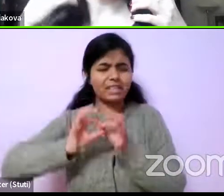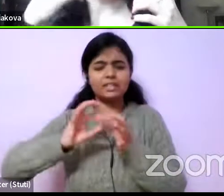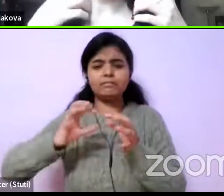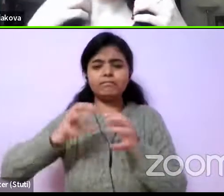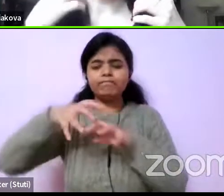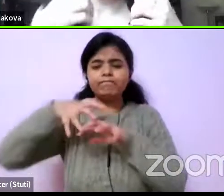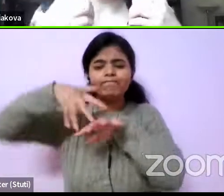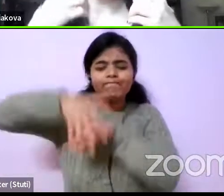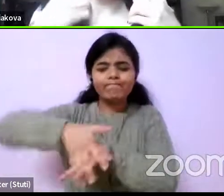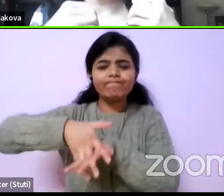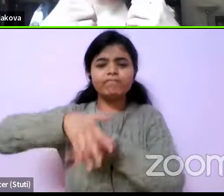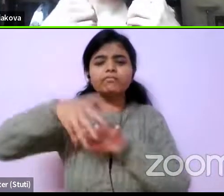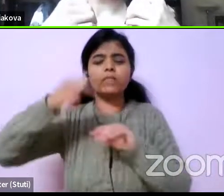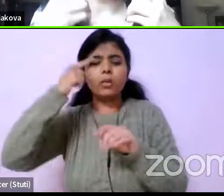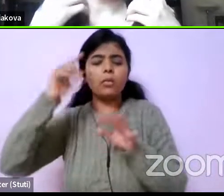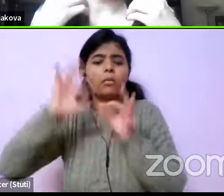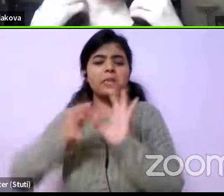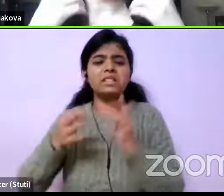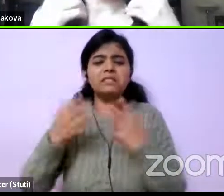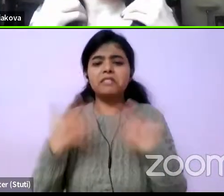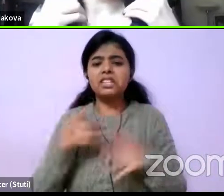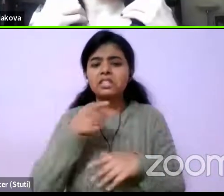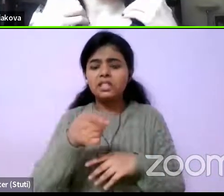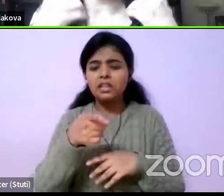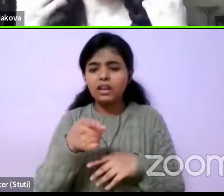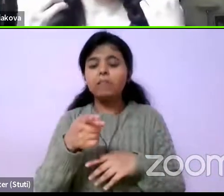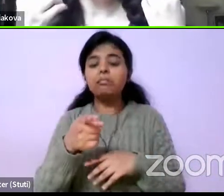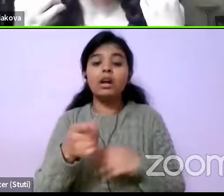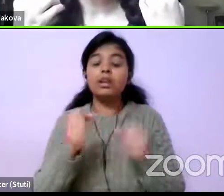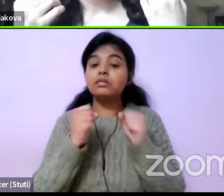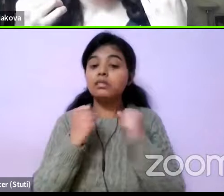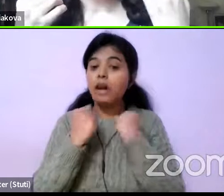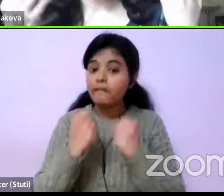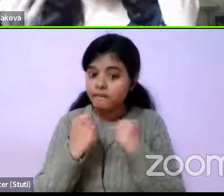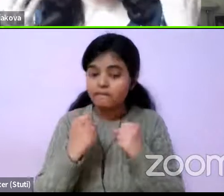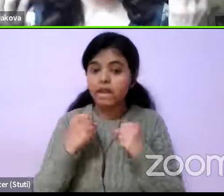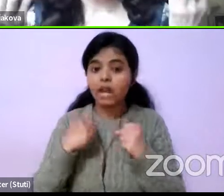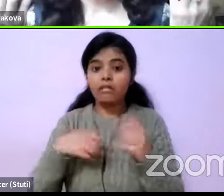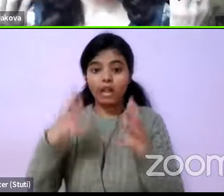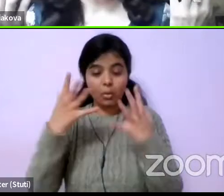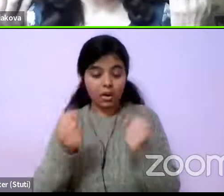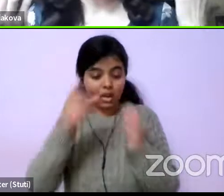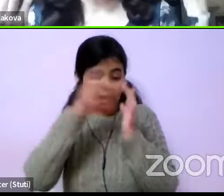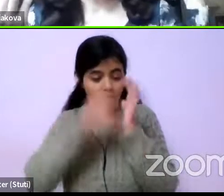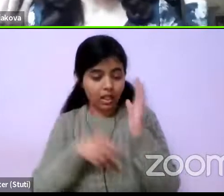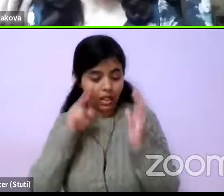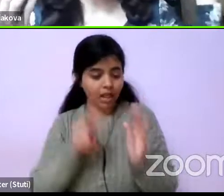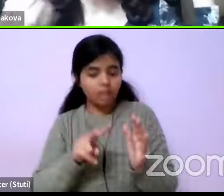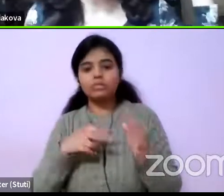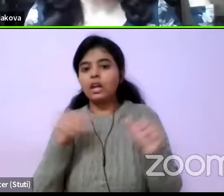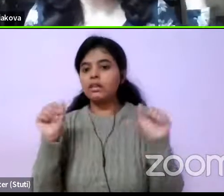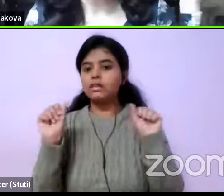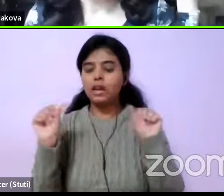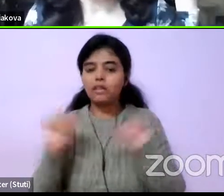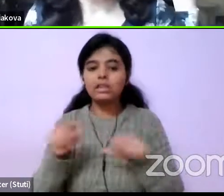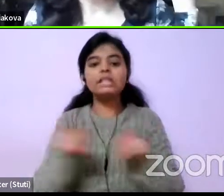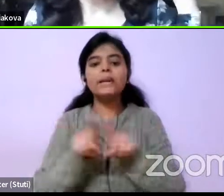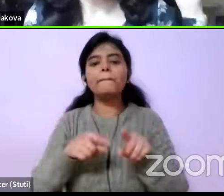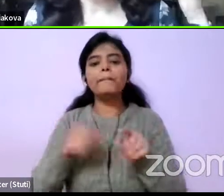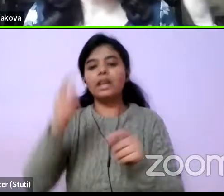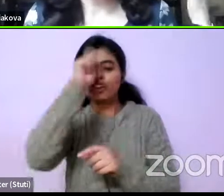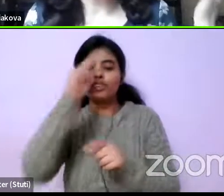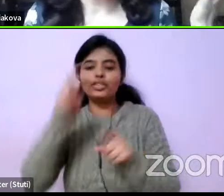so deep in the language that we use that it's incredibly difficult to get rid of them. As an example, in English at the